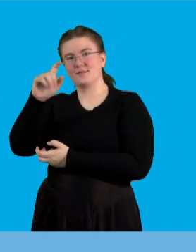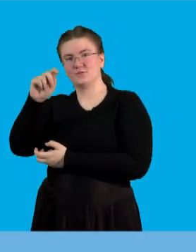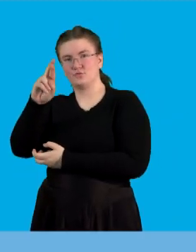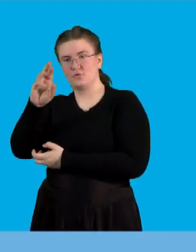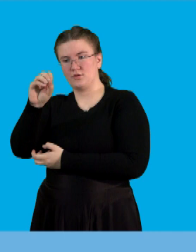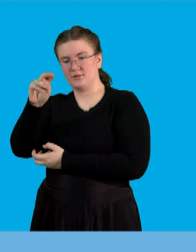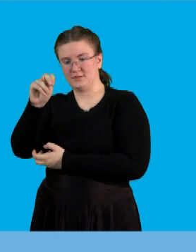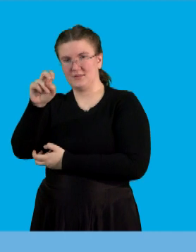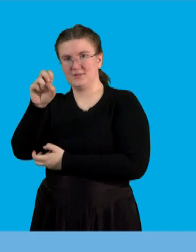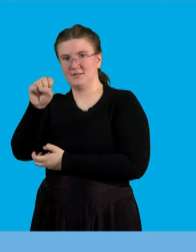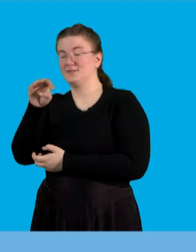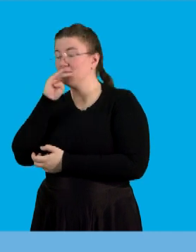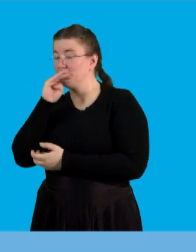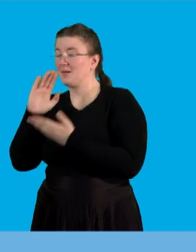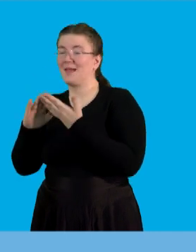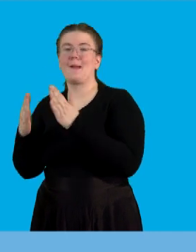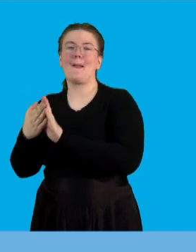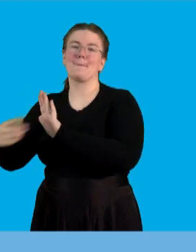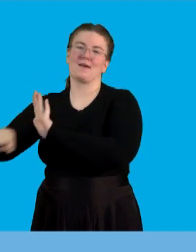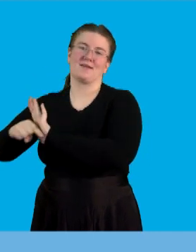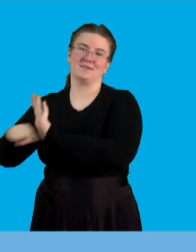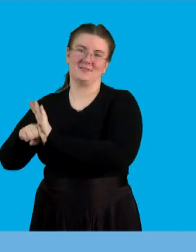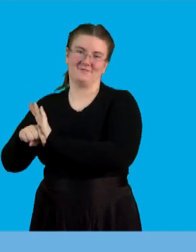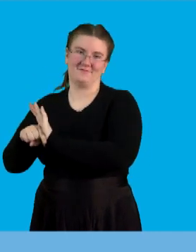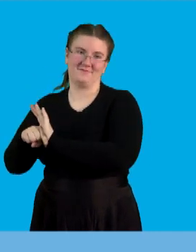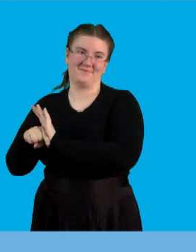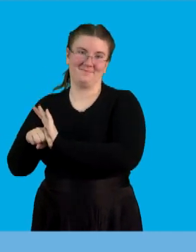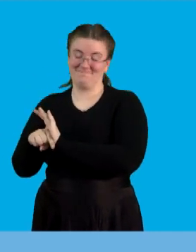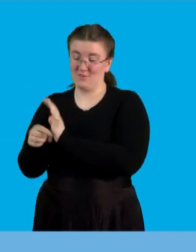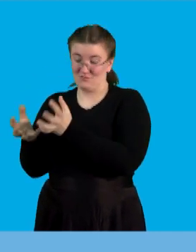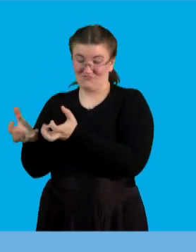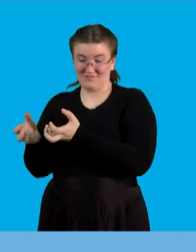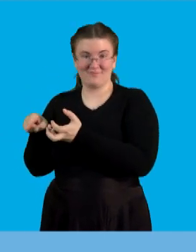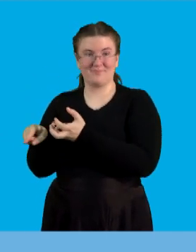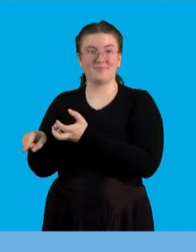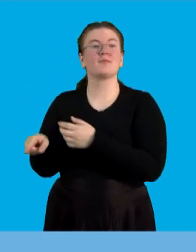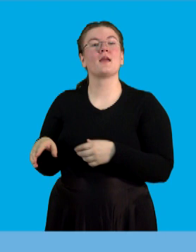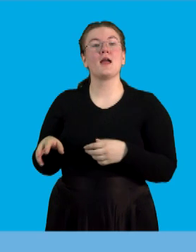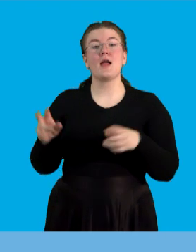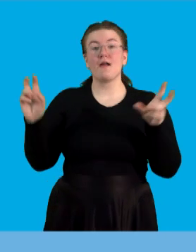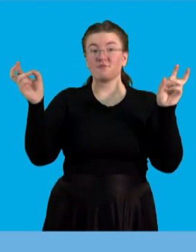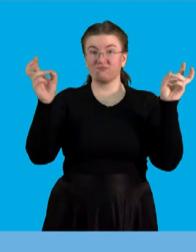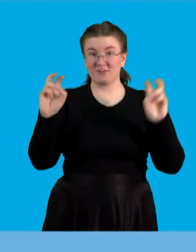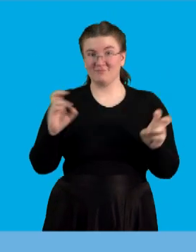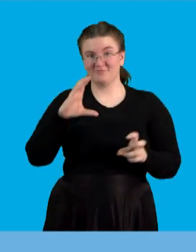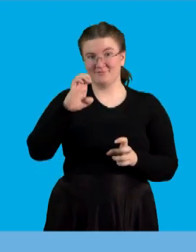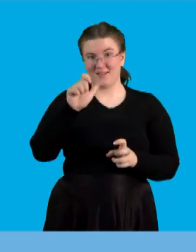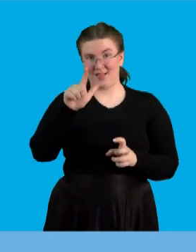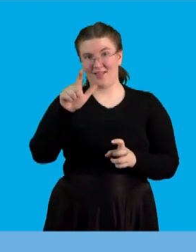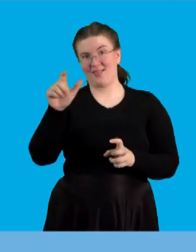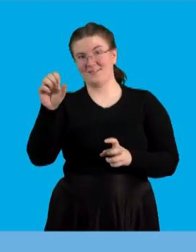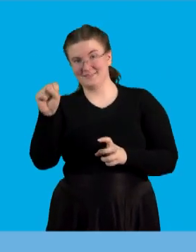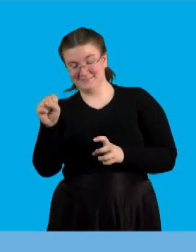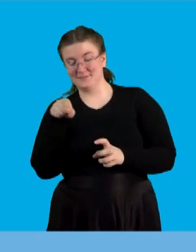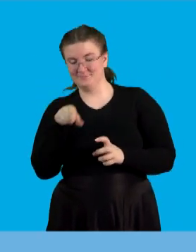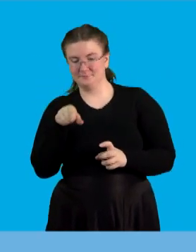more negative. Now, what you already know about this is that electrical cells are the source of energy for the